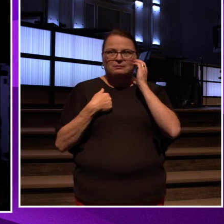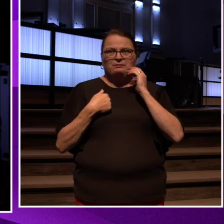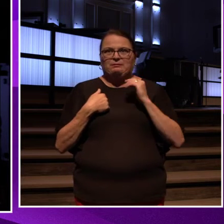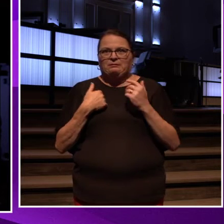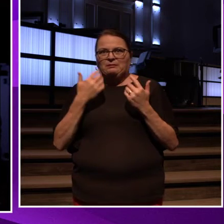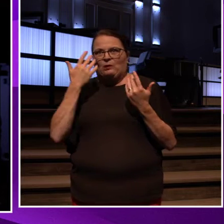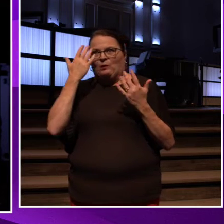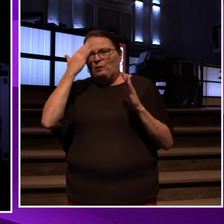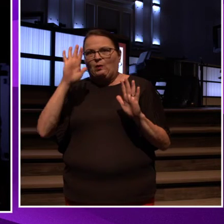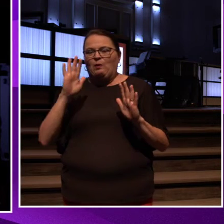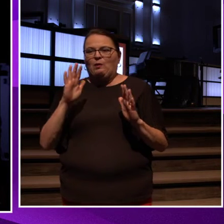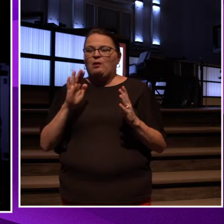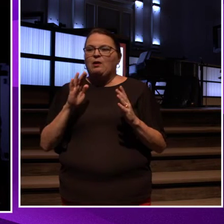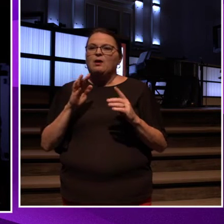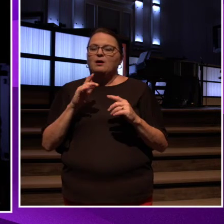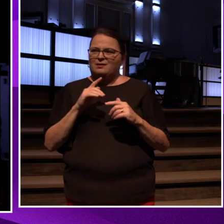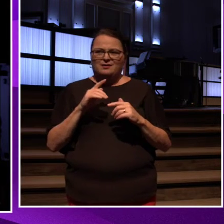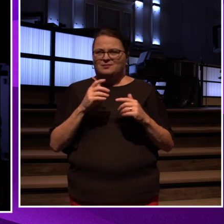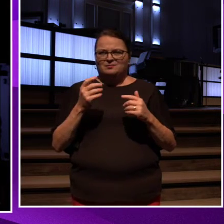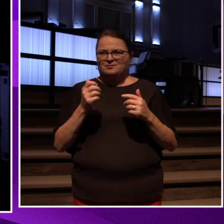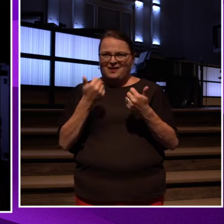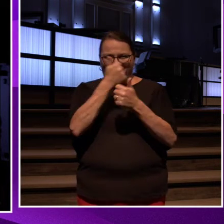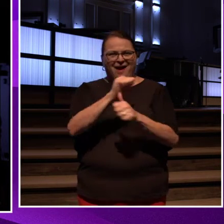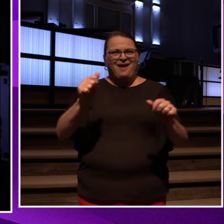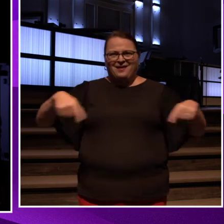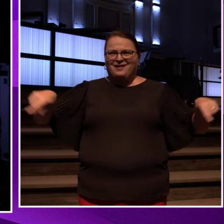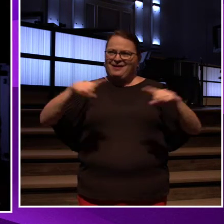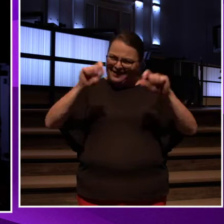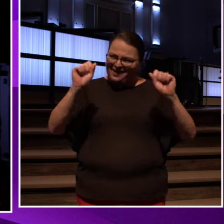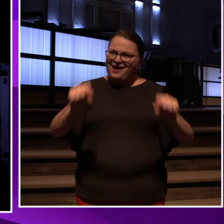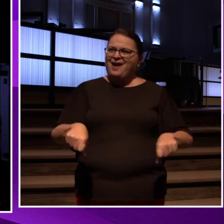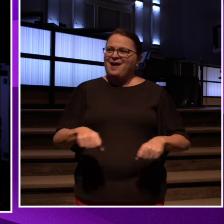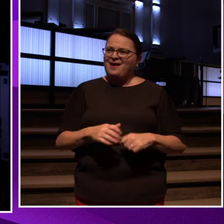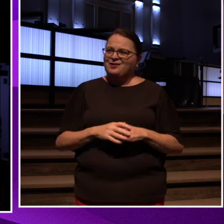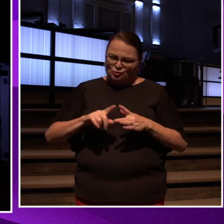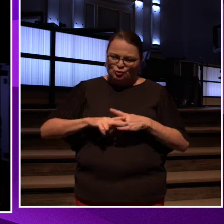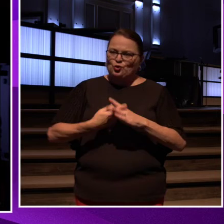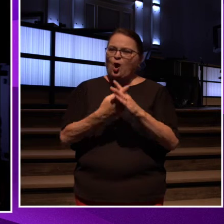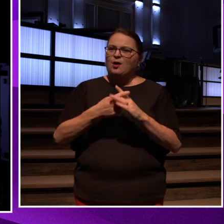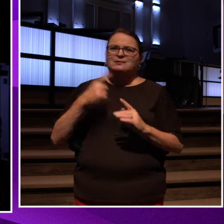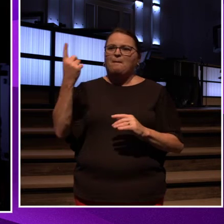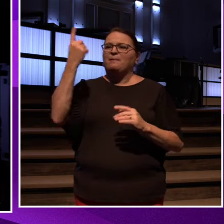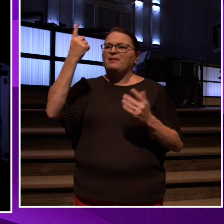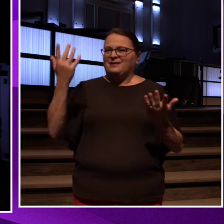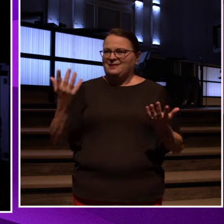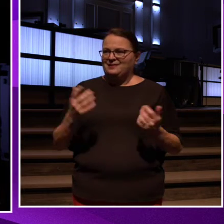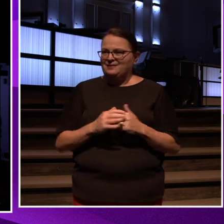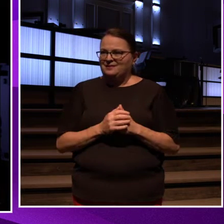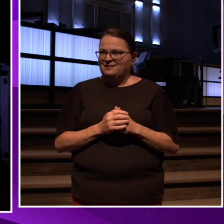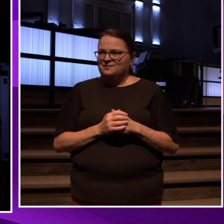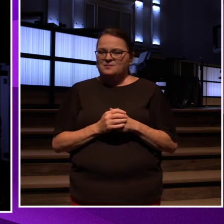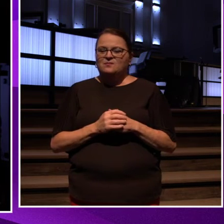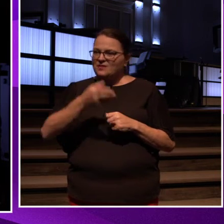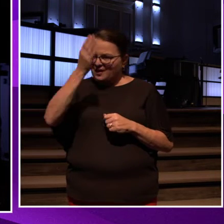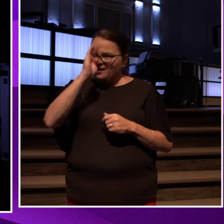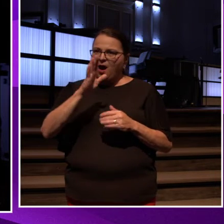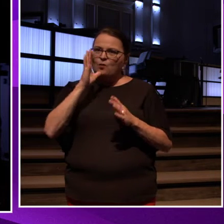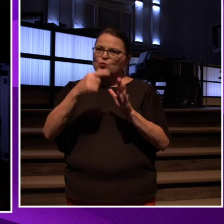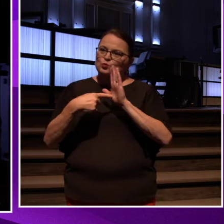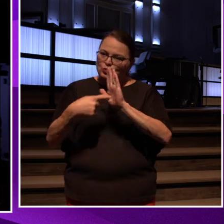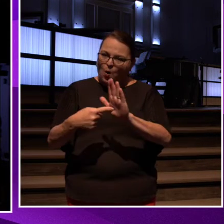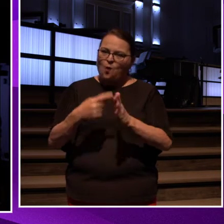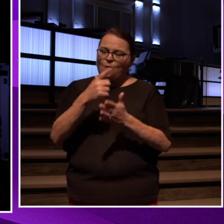can do. Well, there's a lot any of us can do. Just start doing something, amen? And God will show you what you